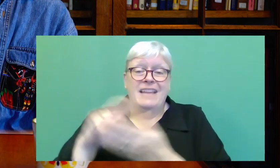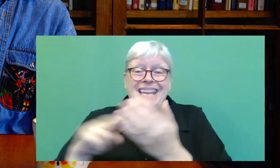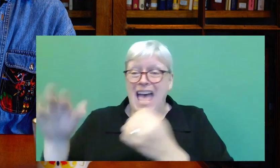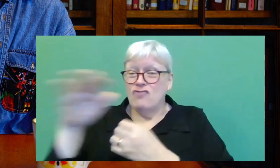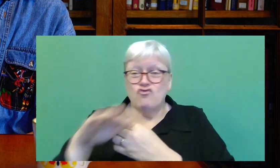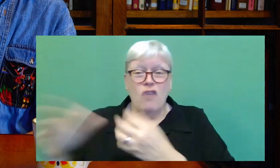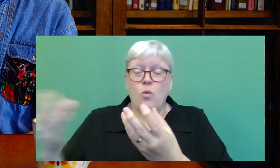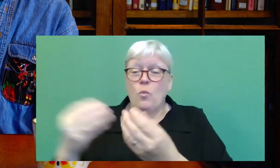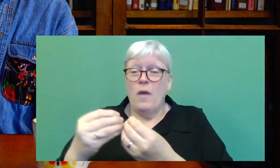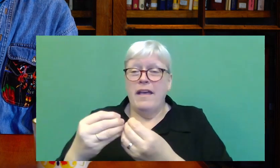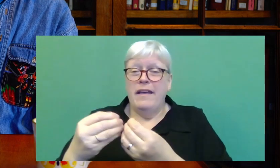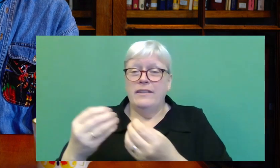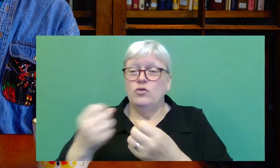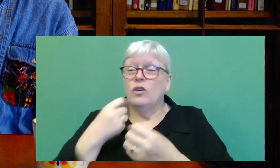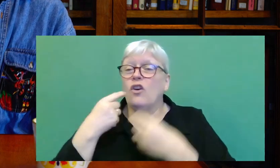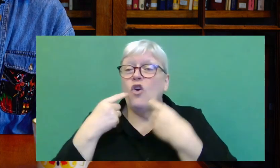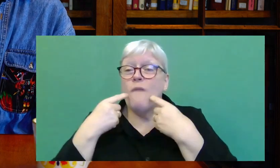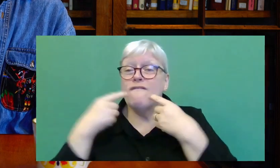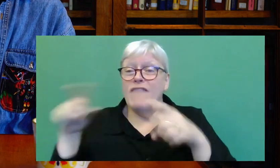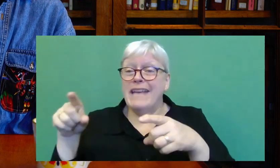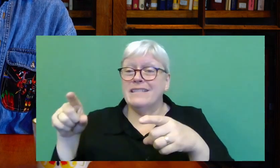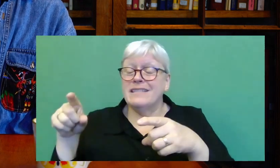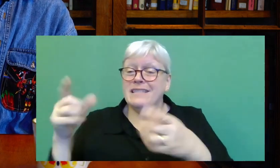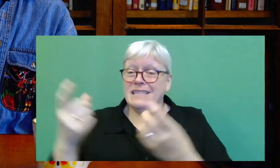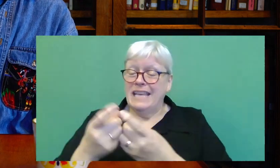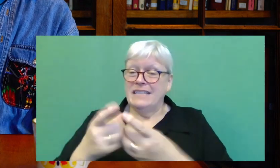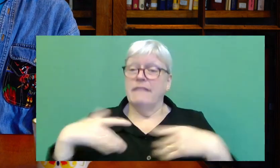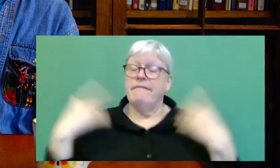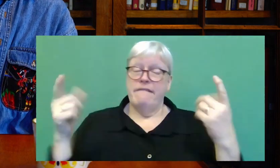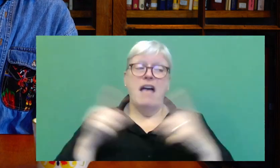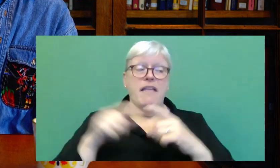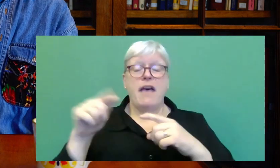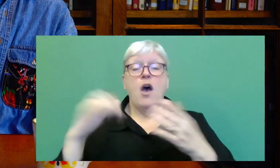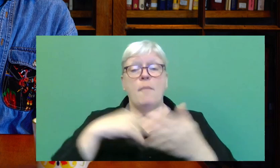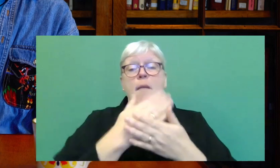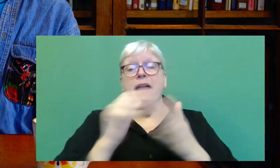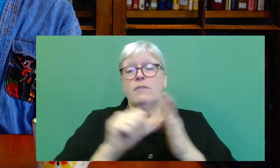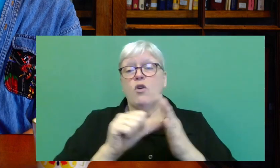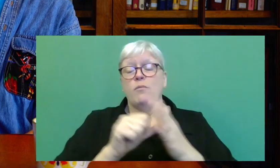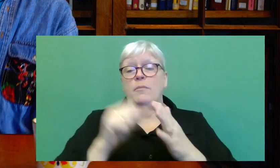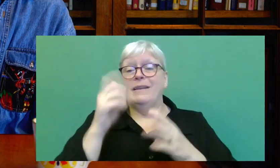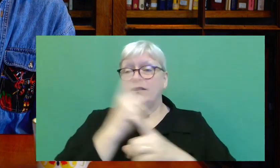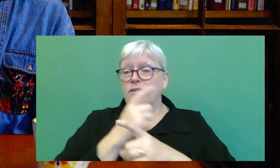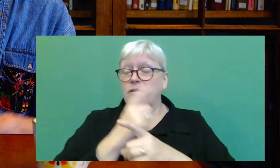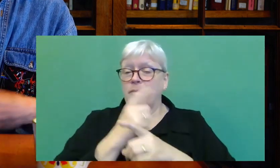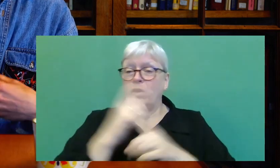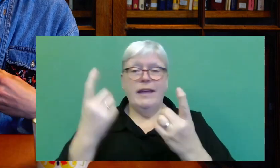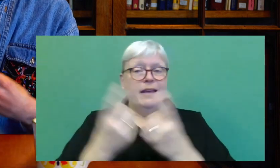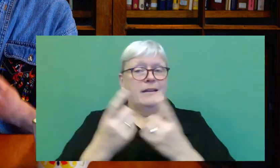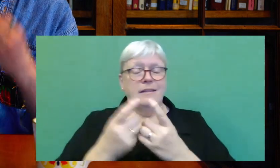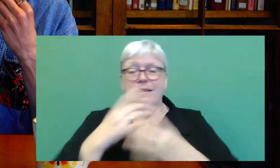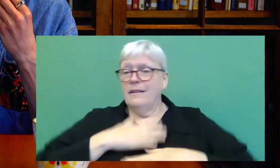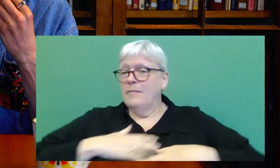like that. I guess that was part of the problems. Like, speaking about anything of an emotional timbre back then, or of emotional